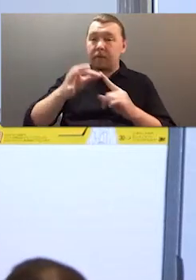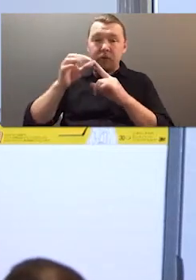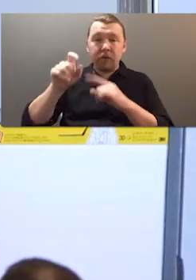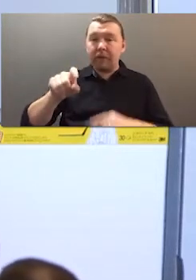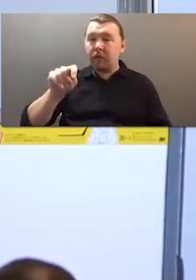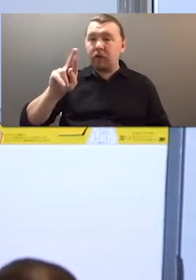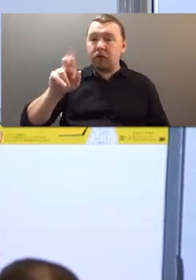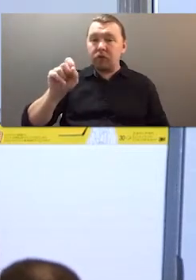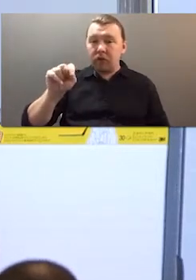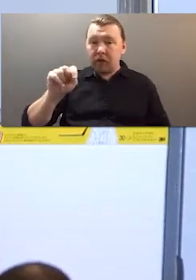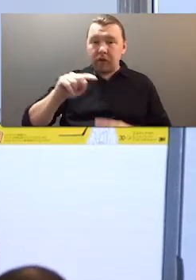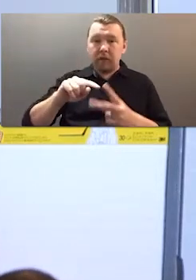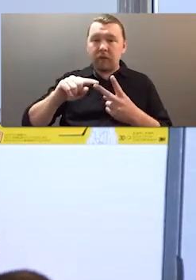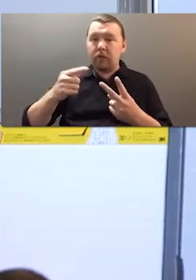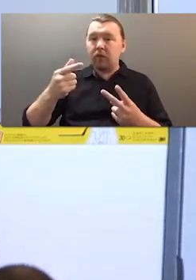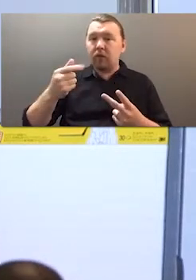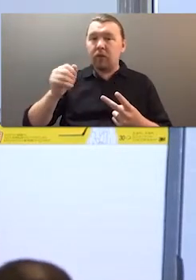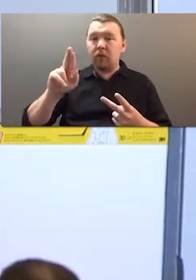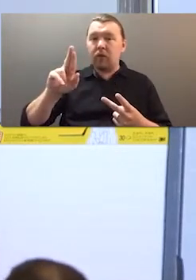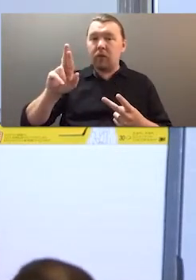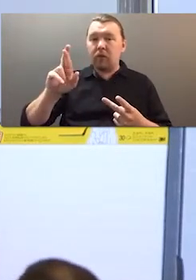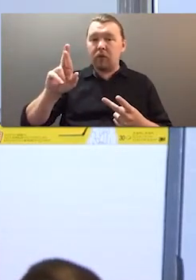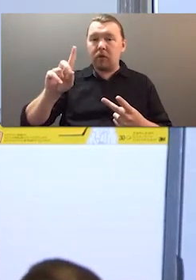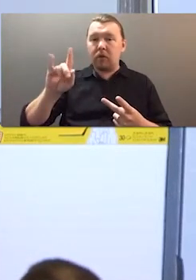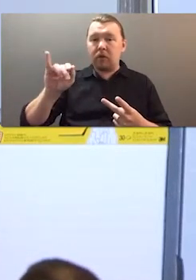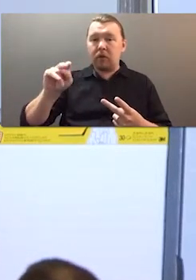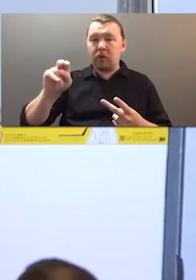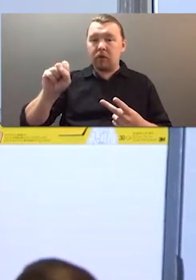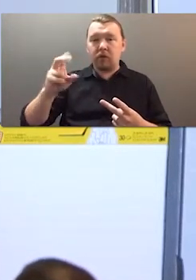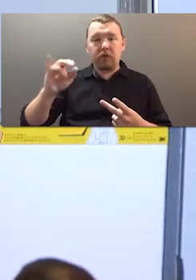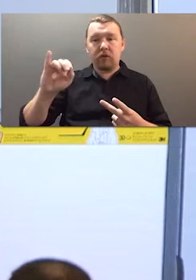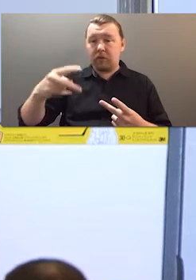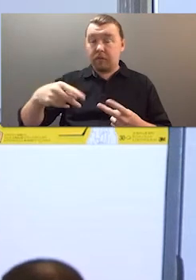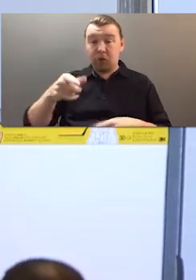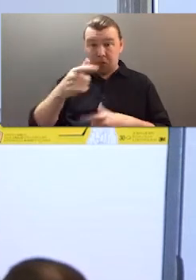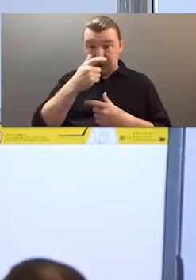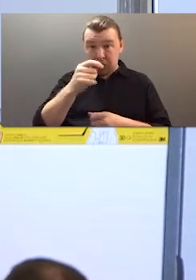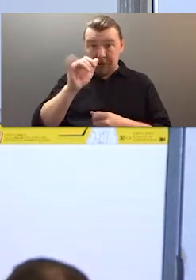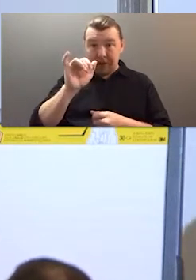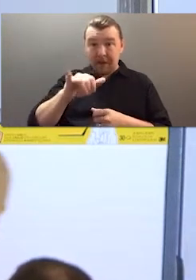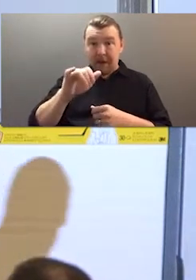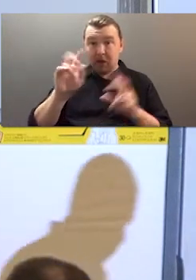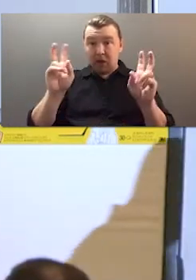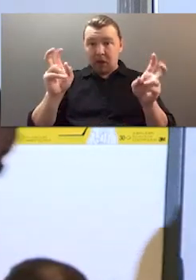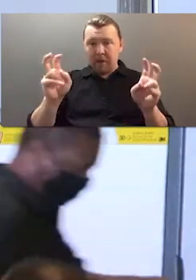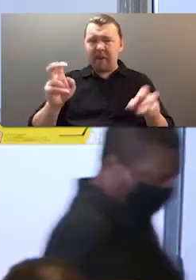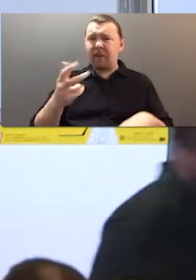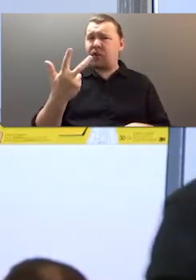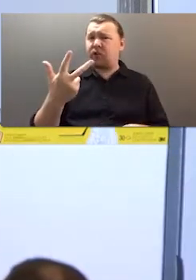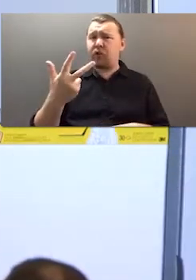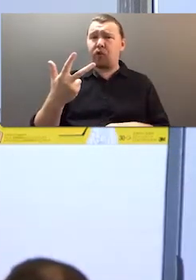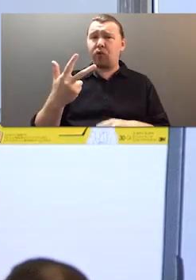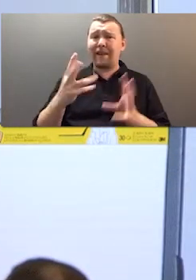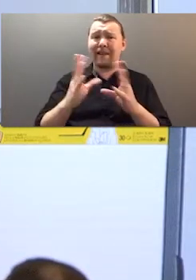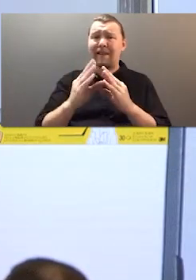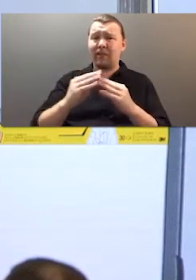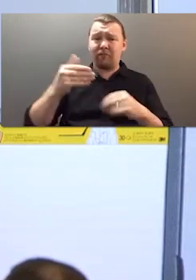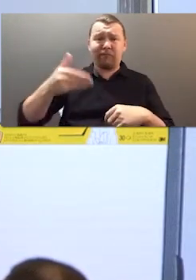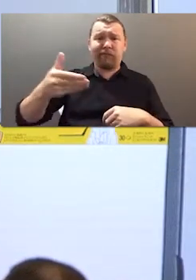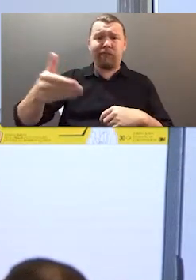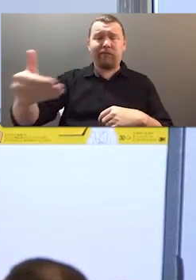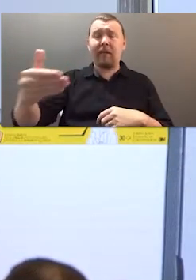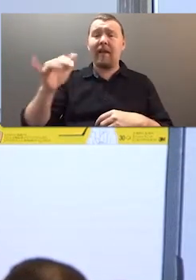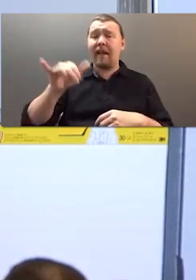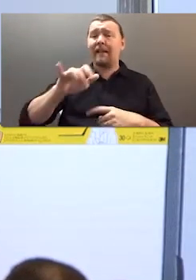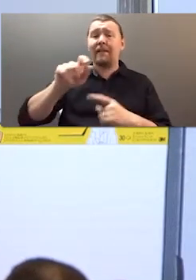I'm not talking about special needs trust or guardianship. So if you're interested in that, I believe there's 3 sessions in a row today that are talking